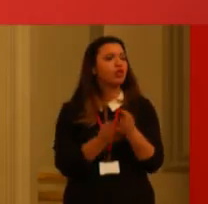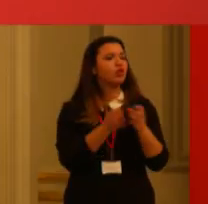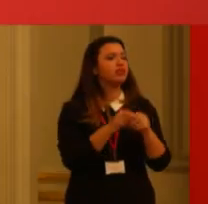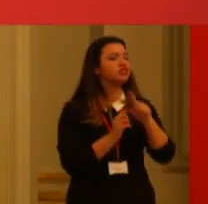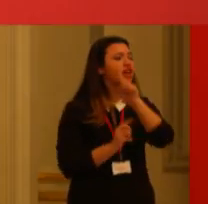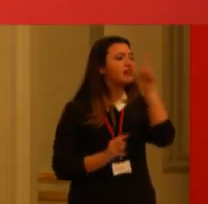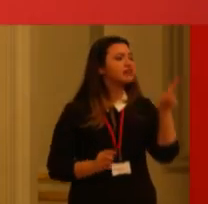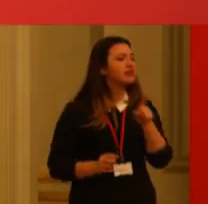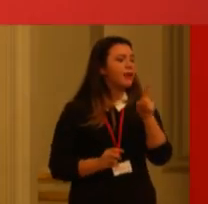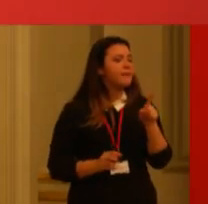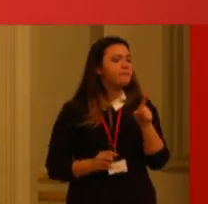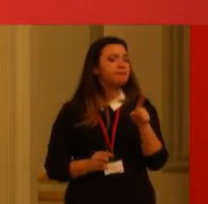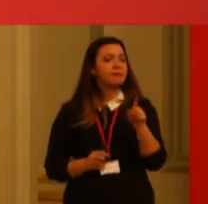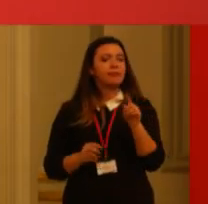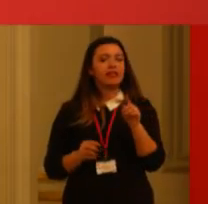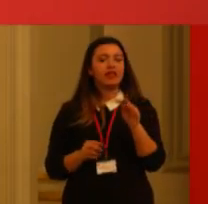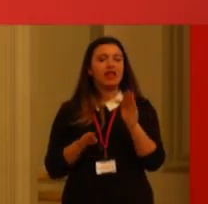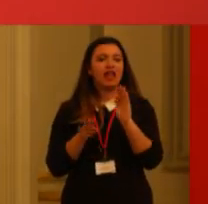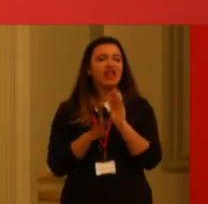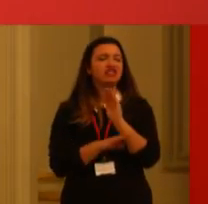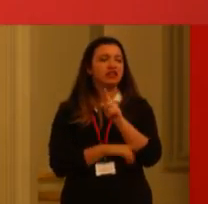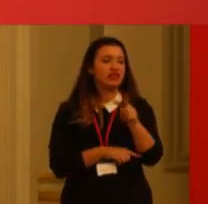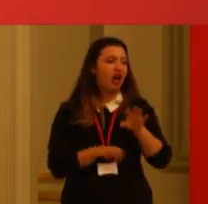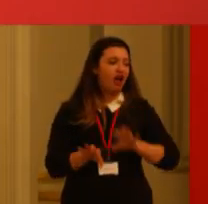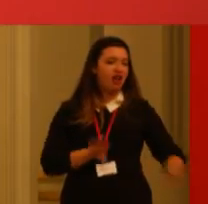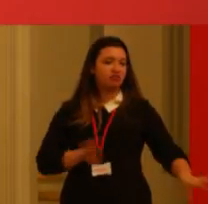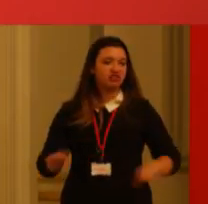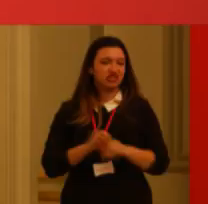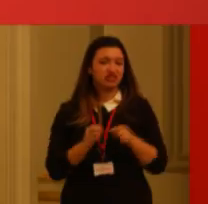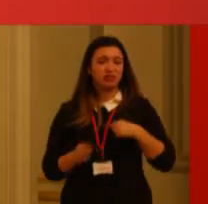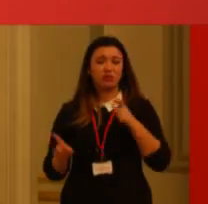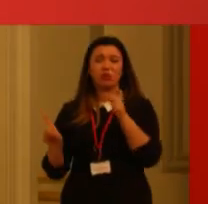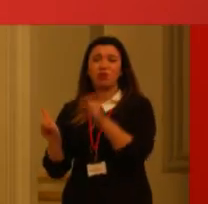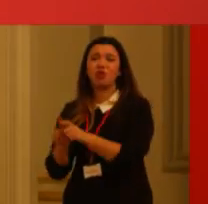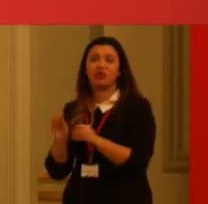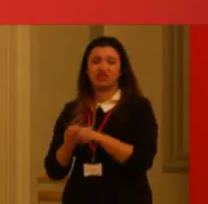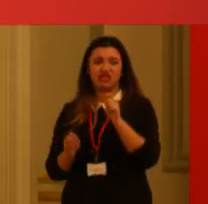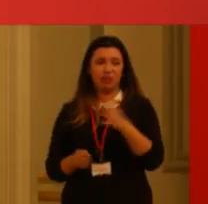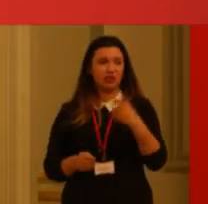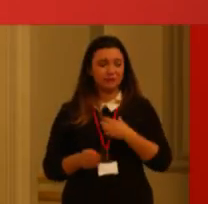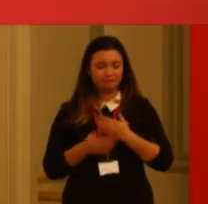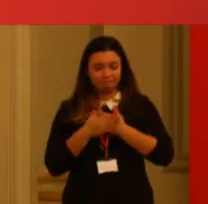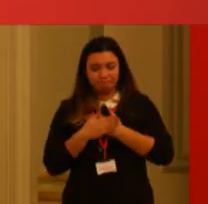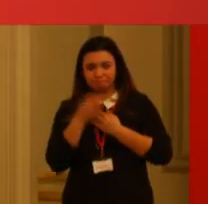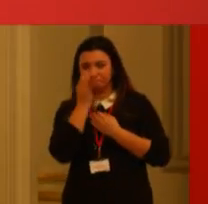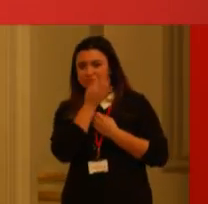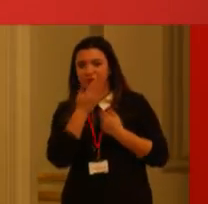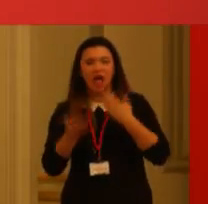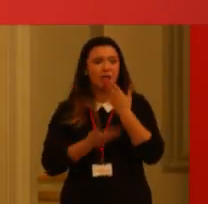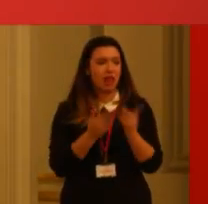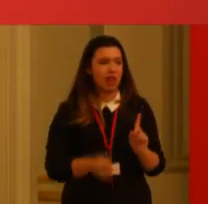extremely strict mechanisms, and these are most of the time conservative to protect themselves from violence, from discrimination. They are